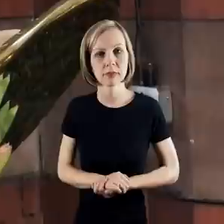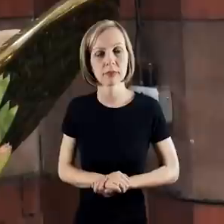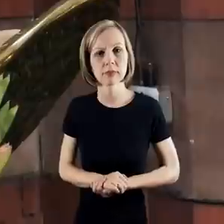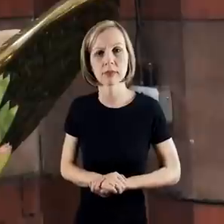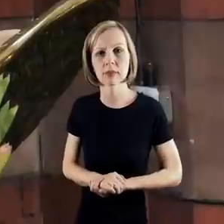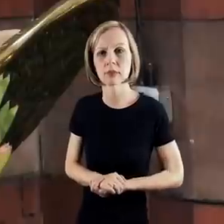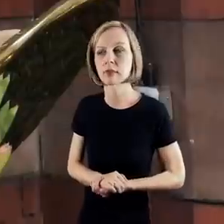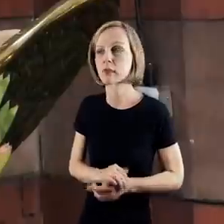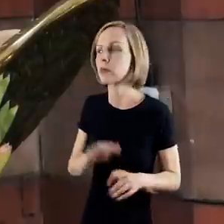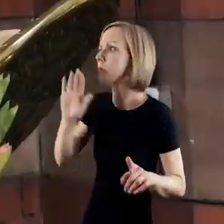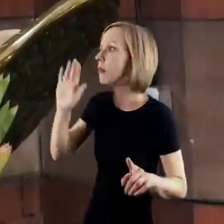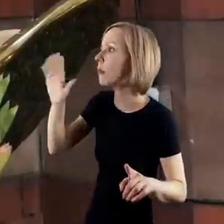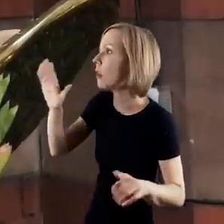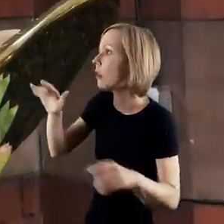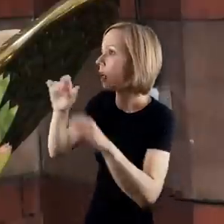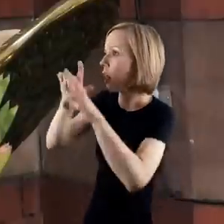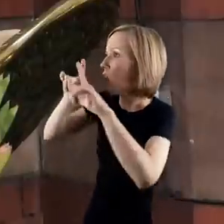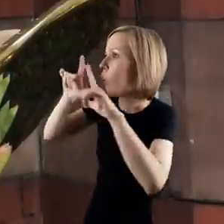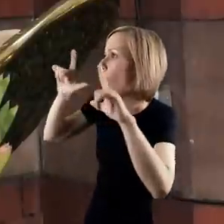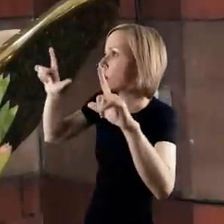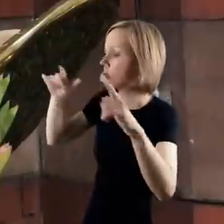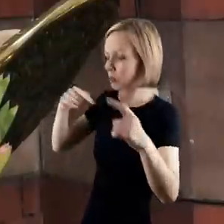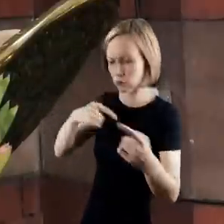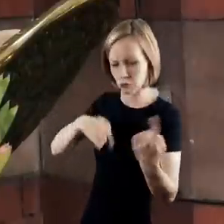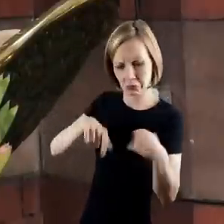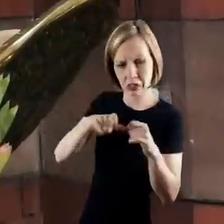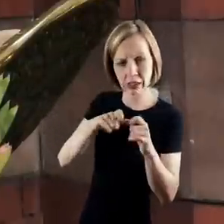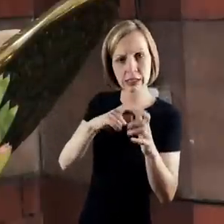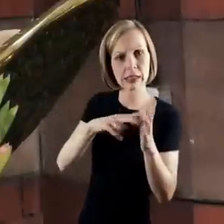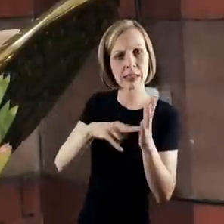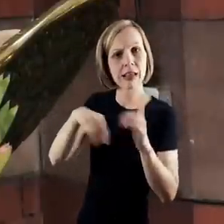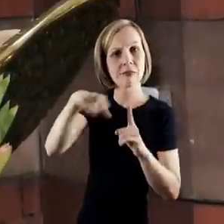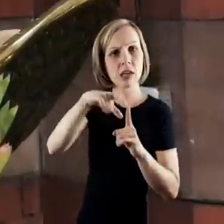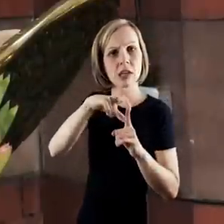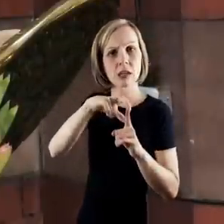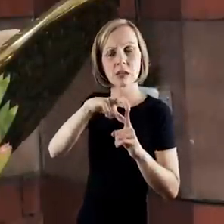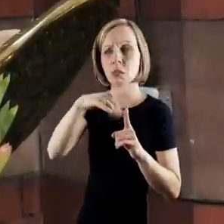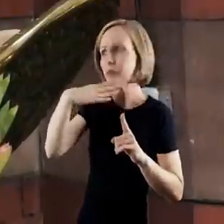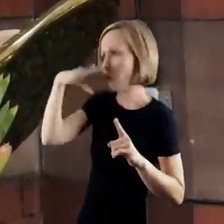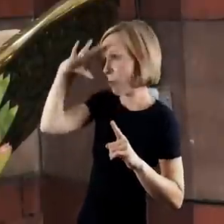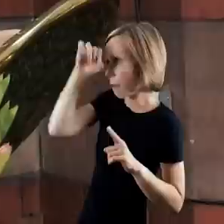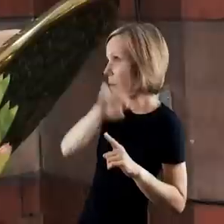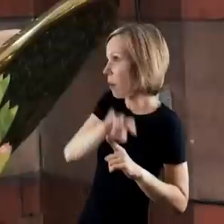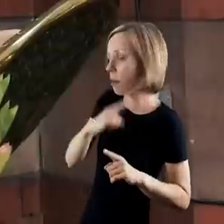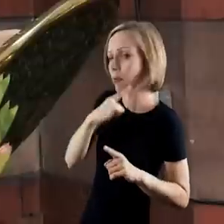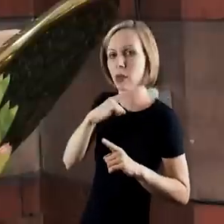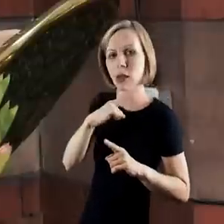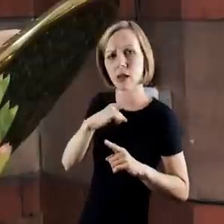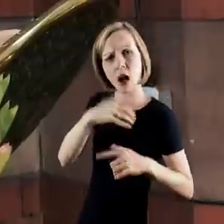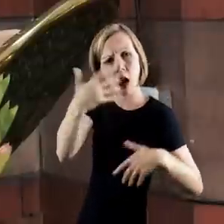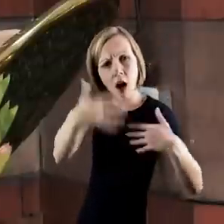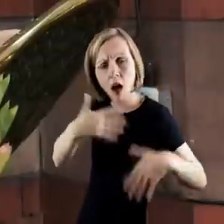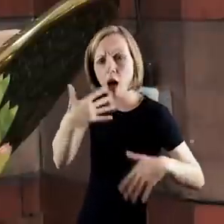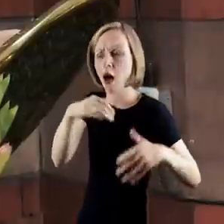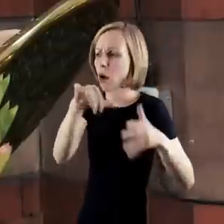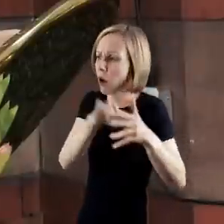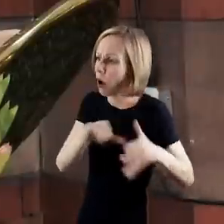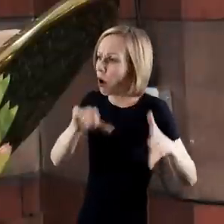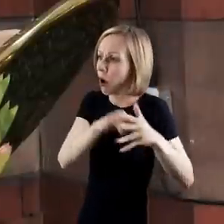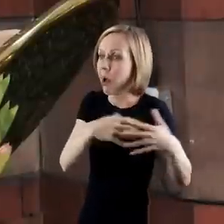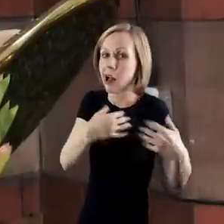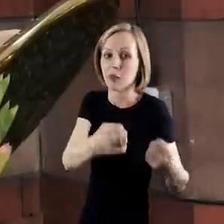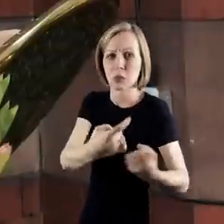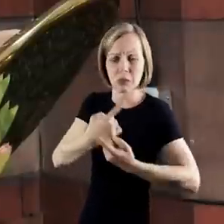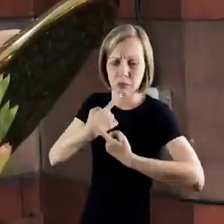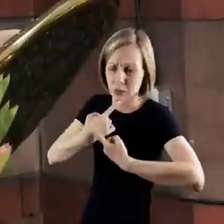O Lord, remember in David's favour all the hardships he endured, how he swore to the Lord and